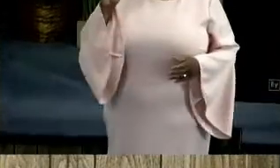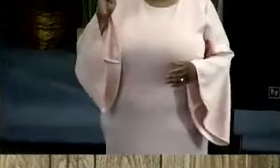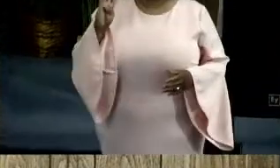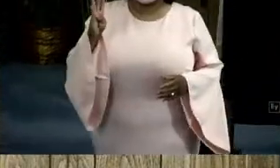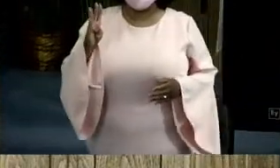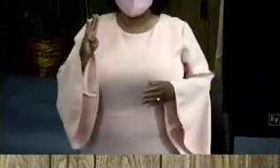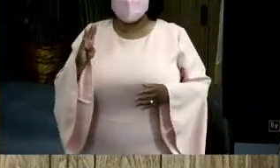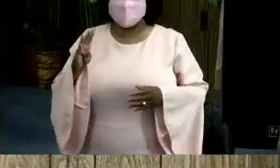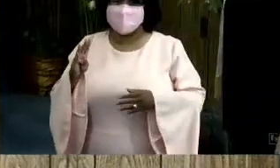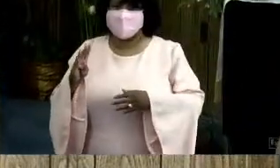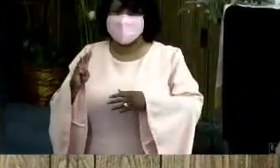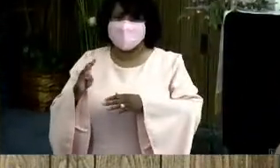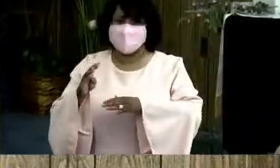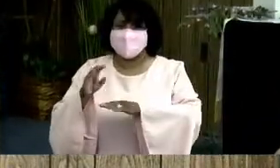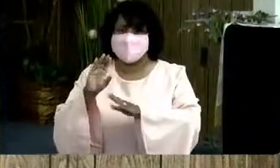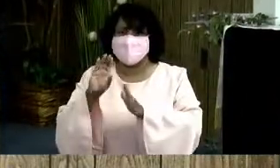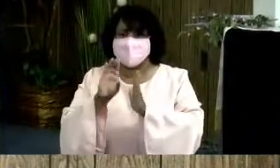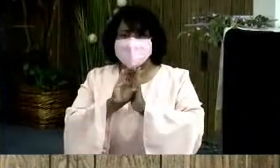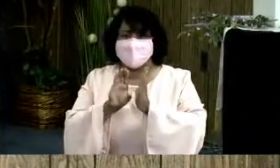Exodus?